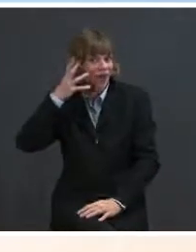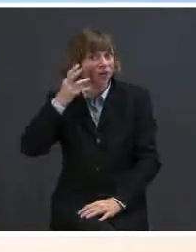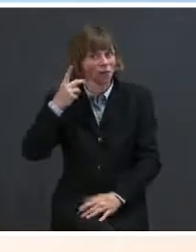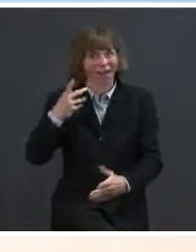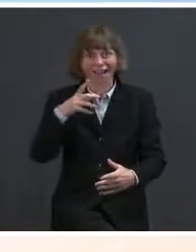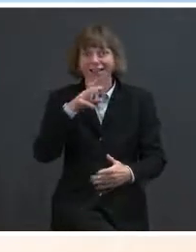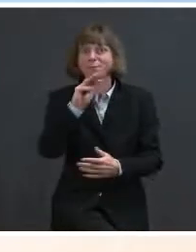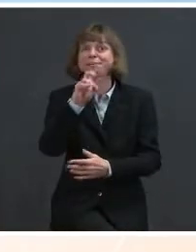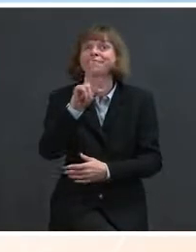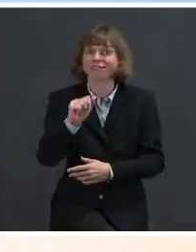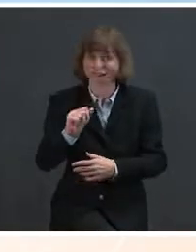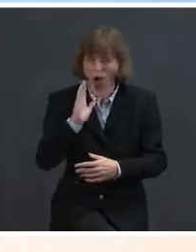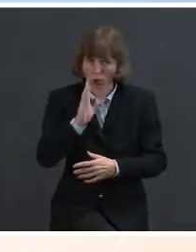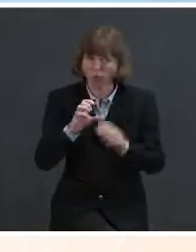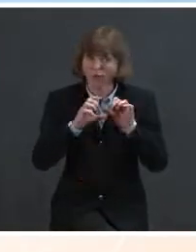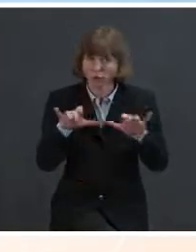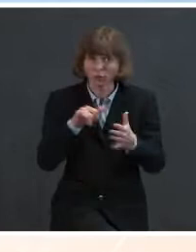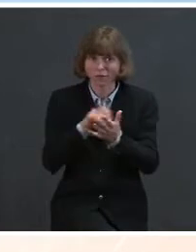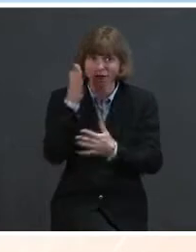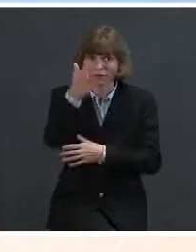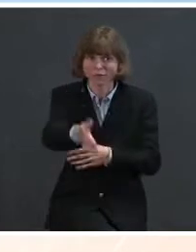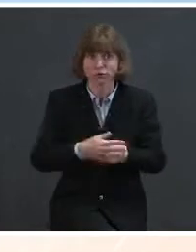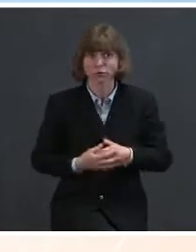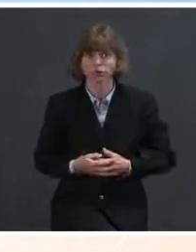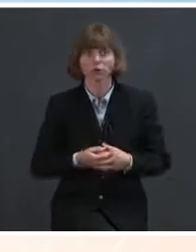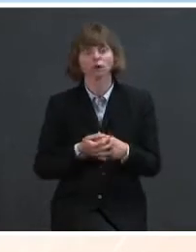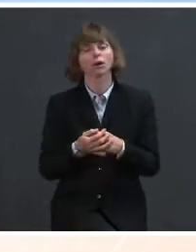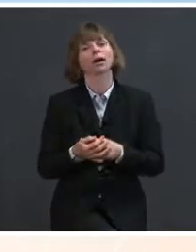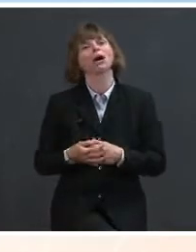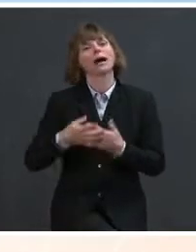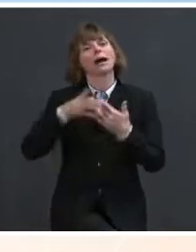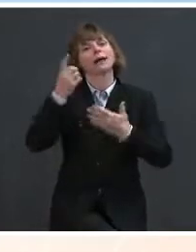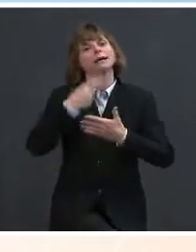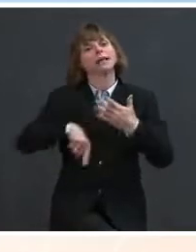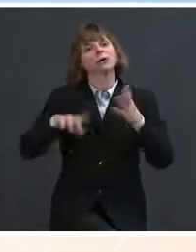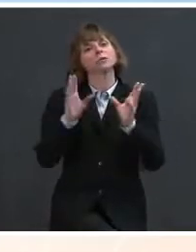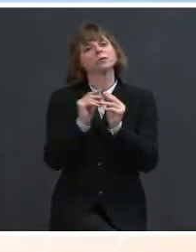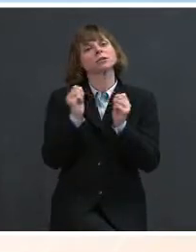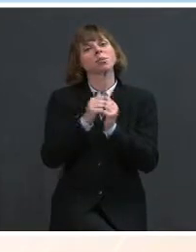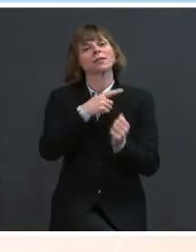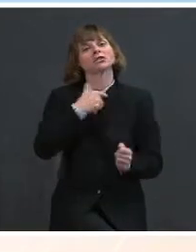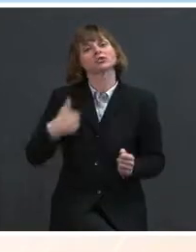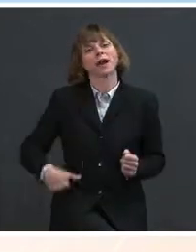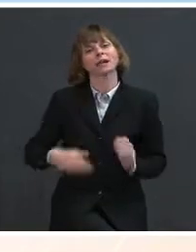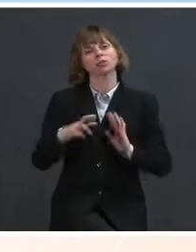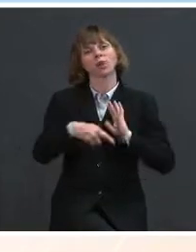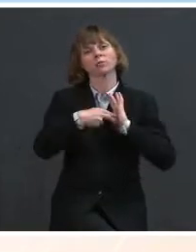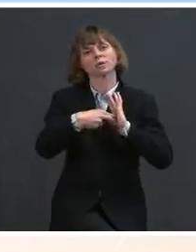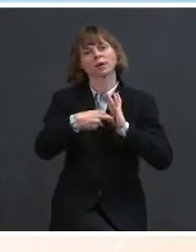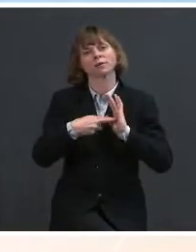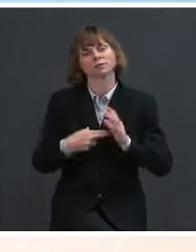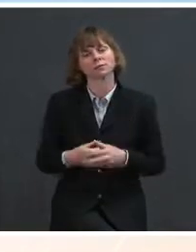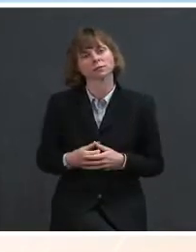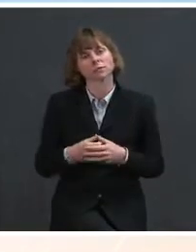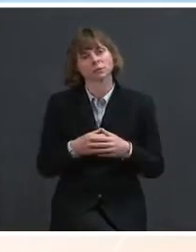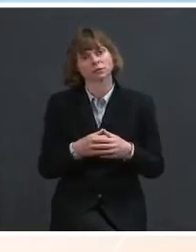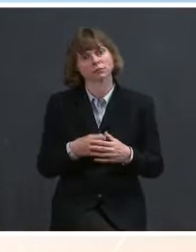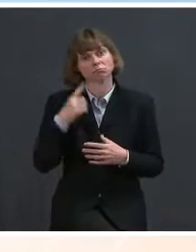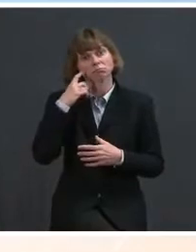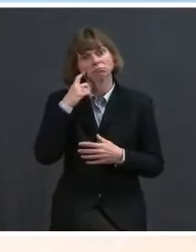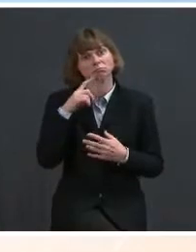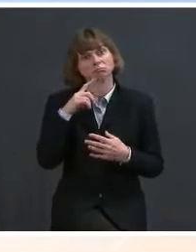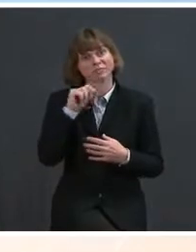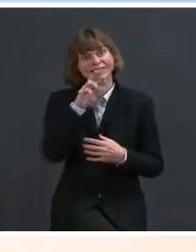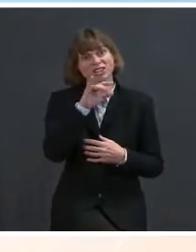Yeah. Just to follow to next week's meeting with representatives from China, do you think that tariffs and export